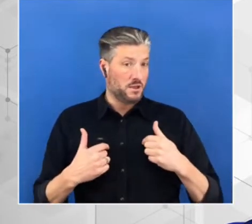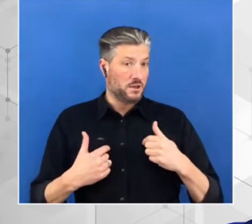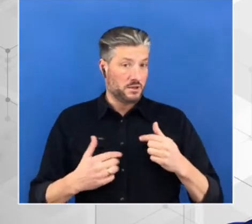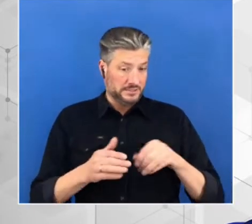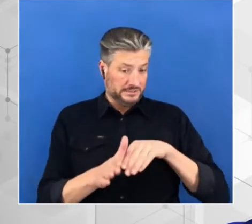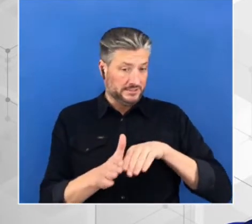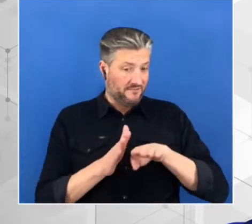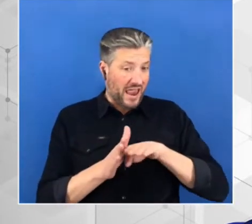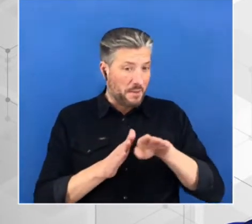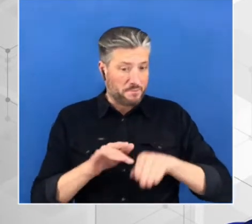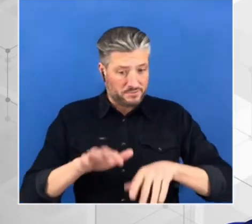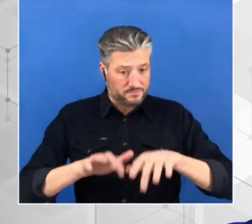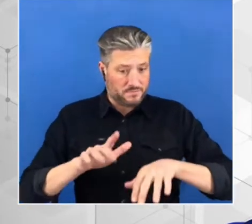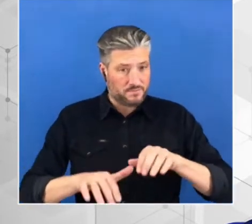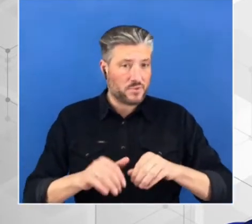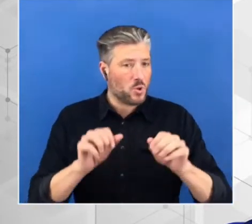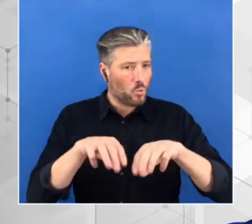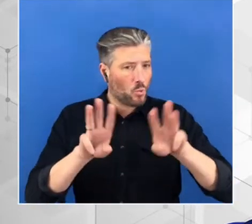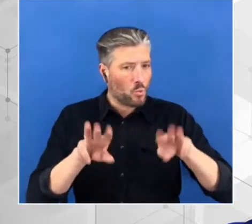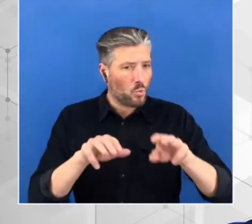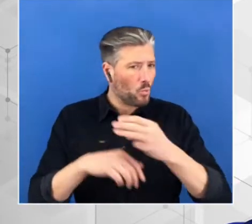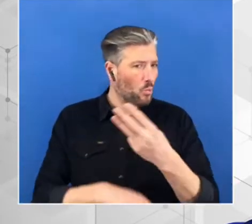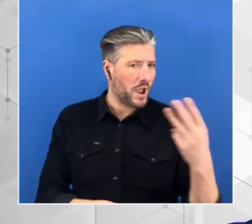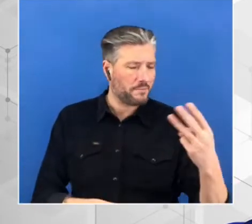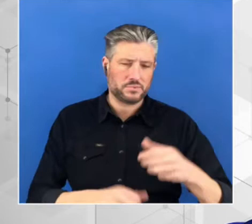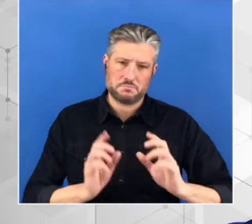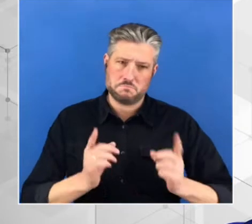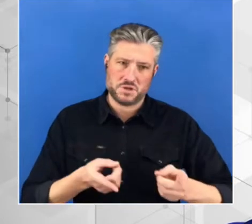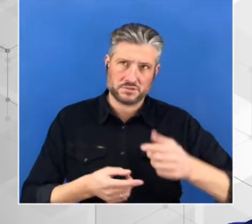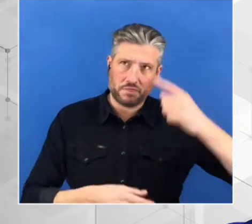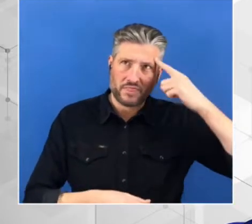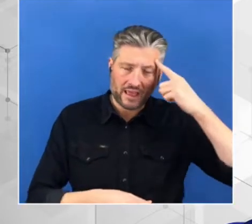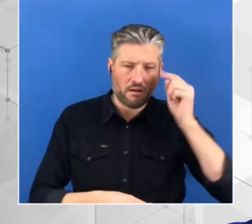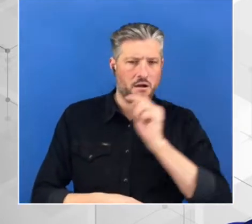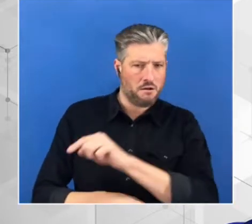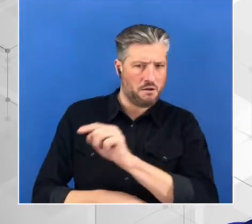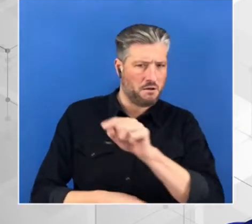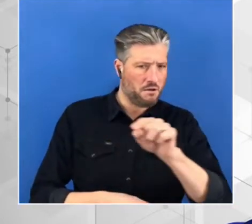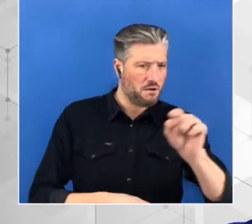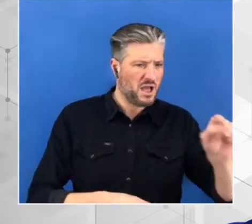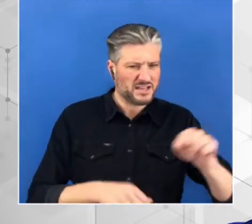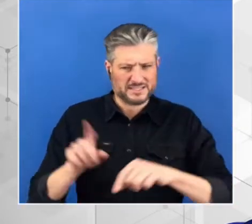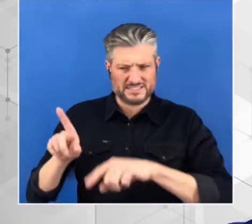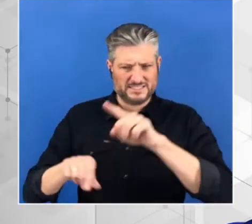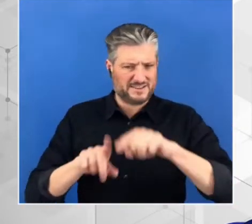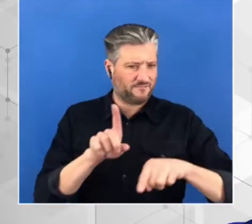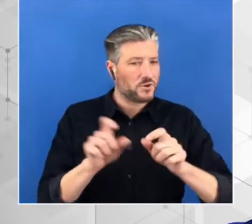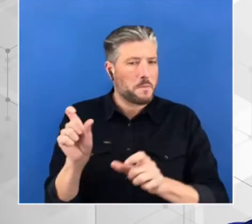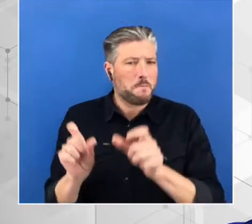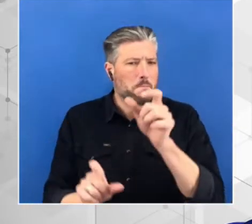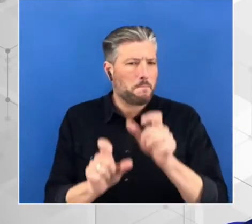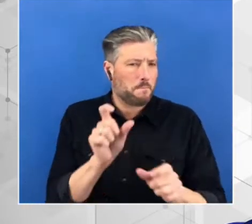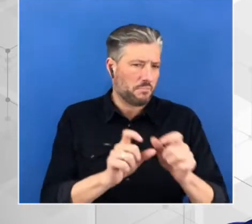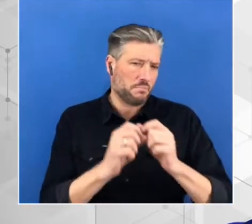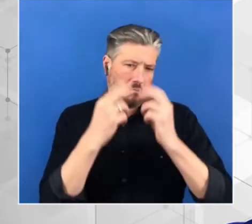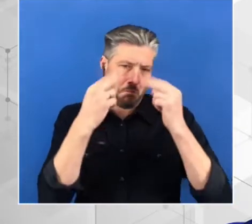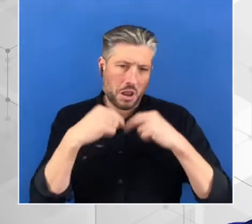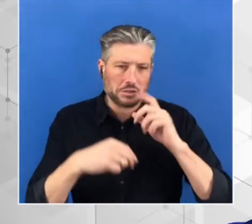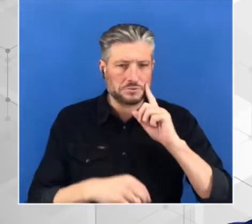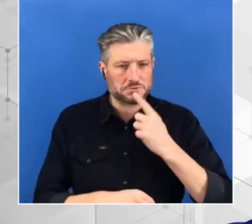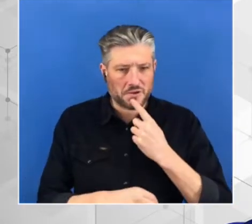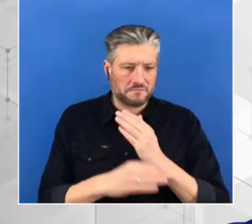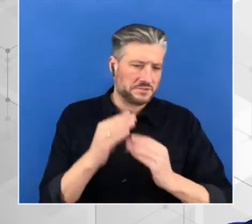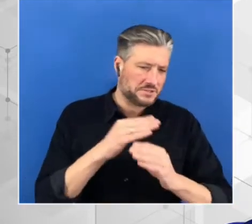It looked like we talk about web accessibility normally, and we make a direct